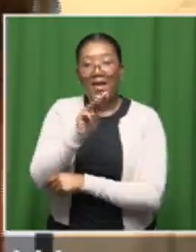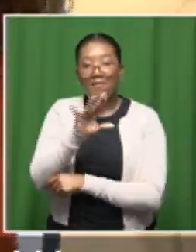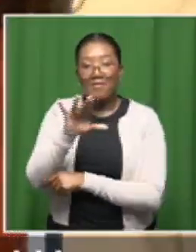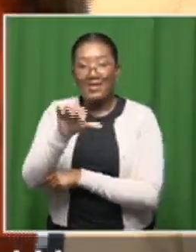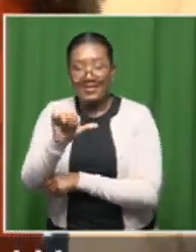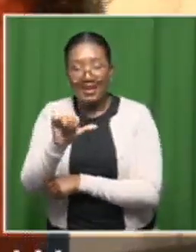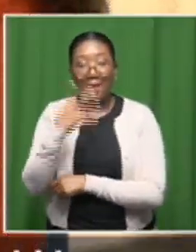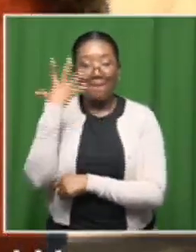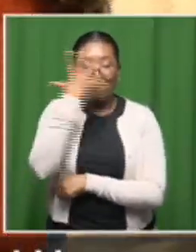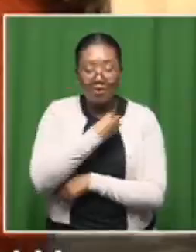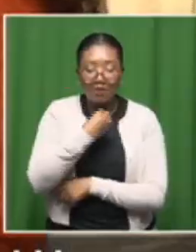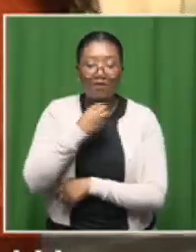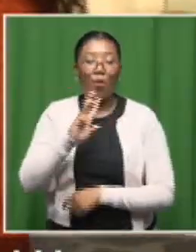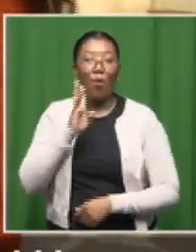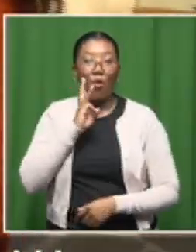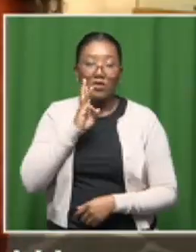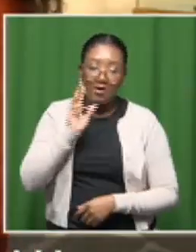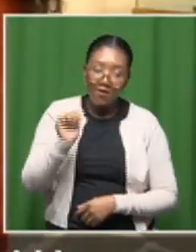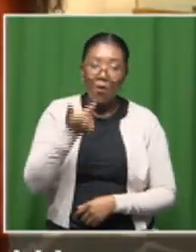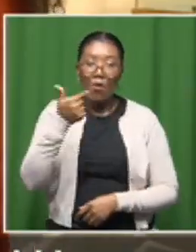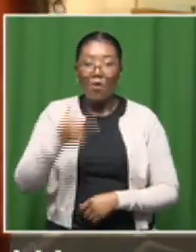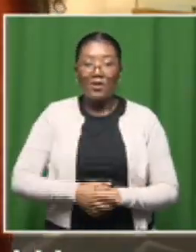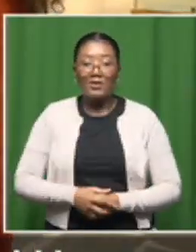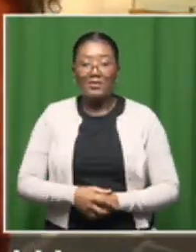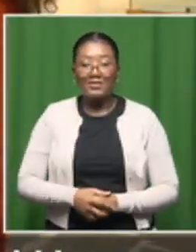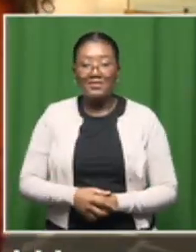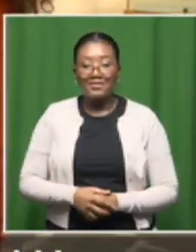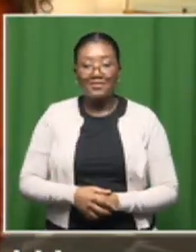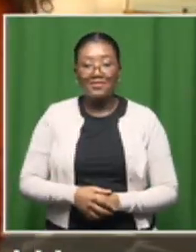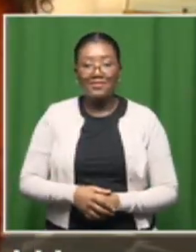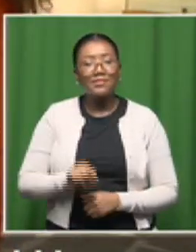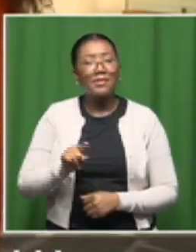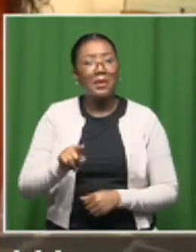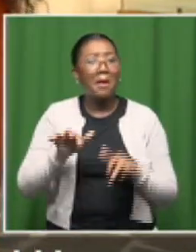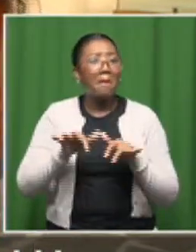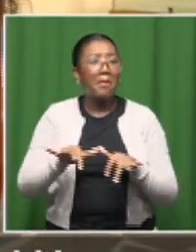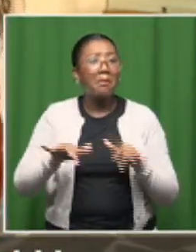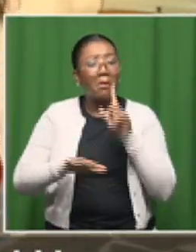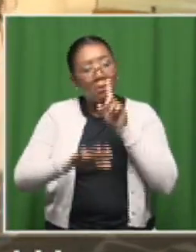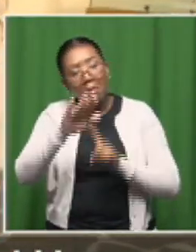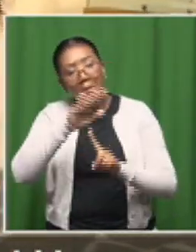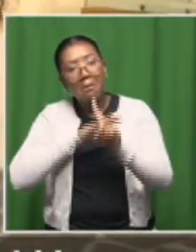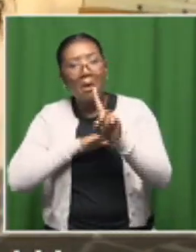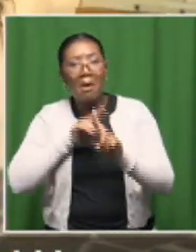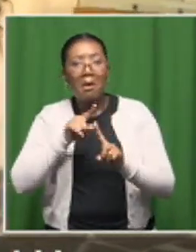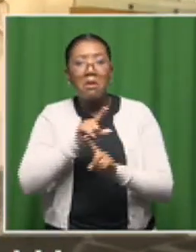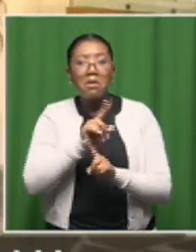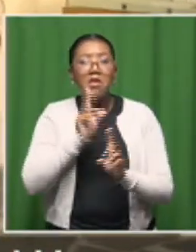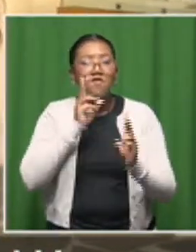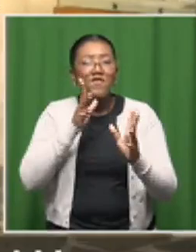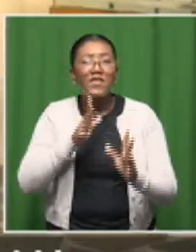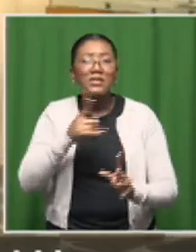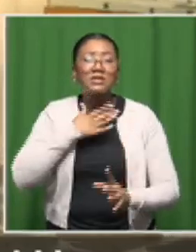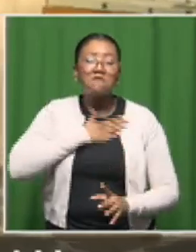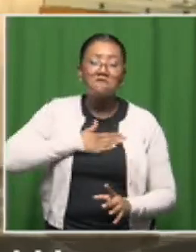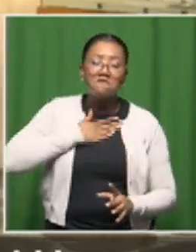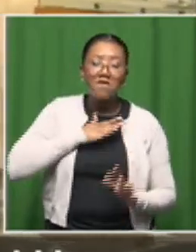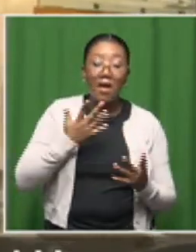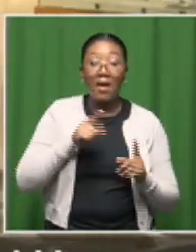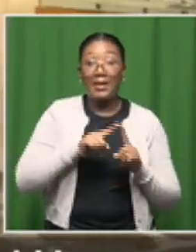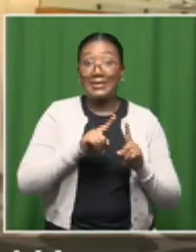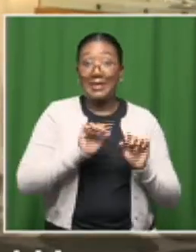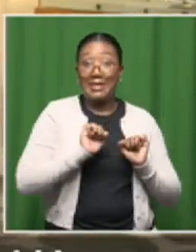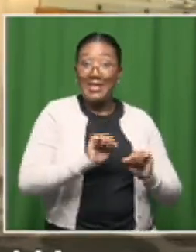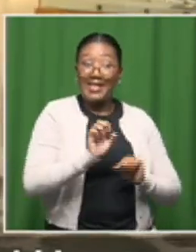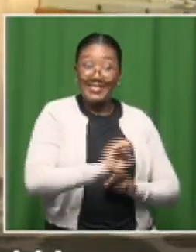Elise, tell me, how do people respond to this particular space? When visitors, local visitors and international